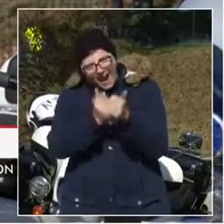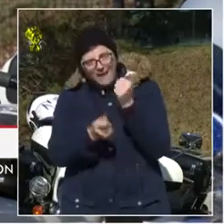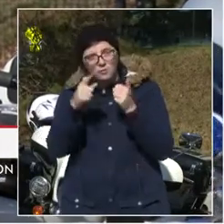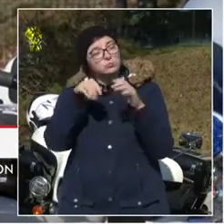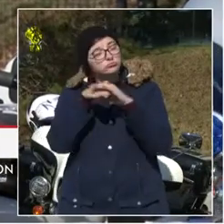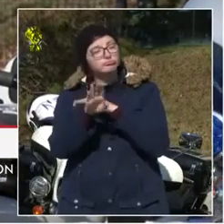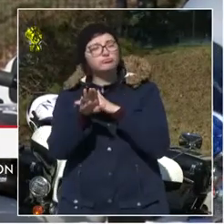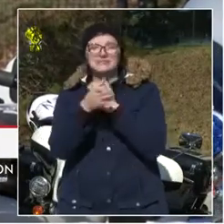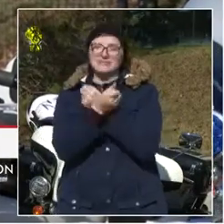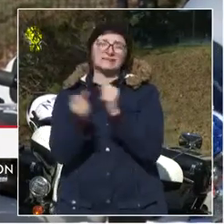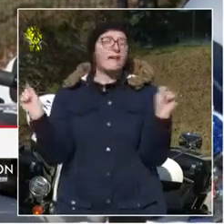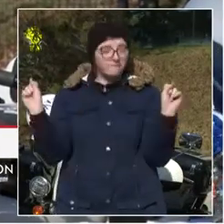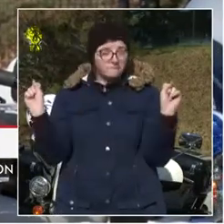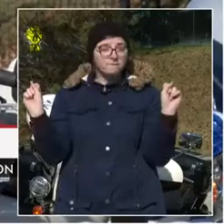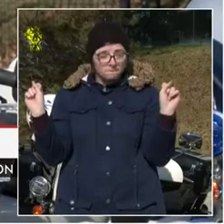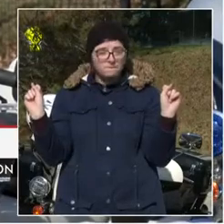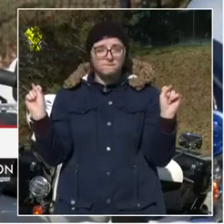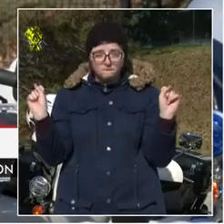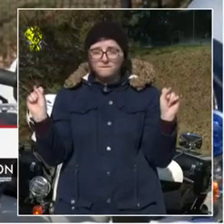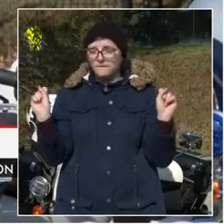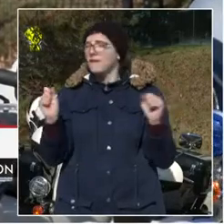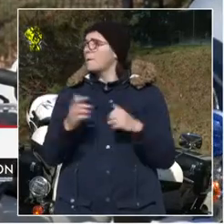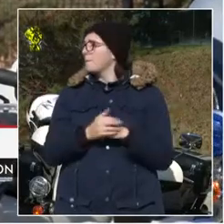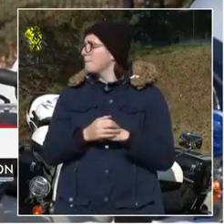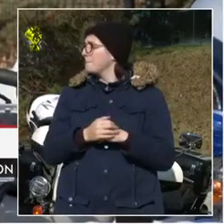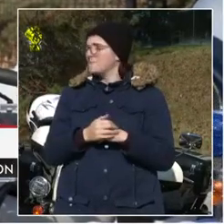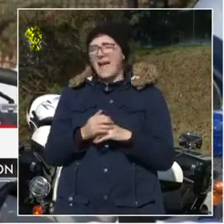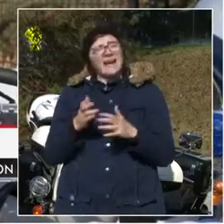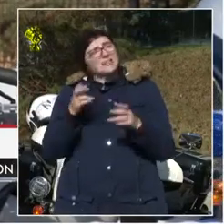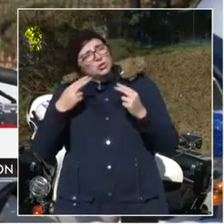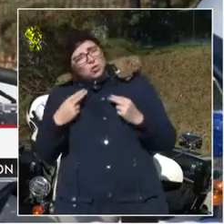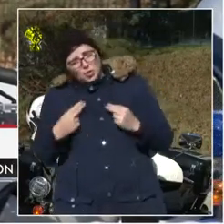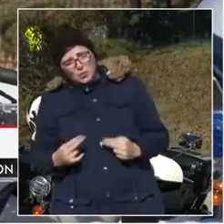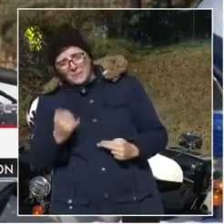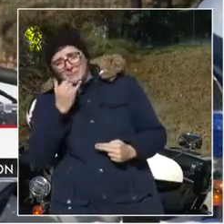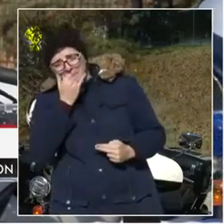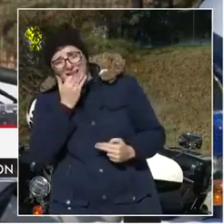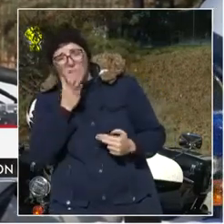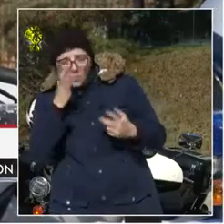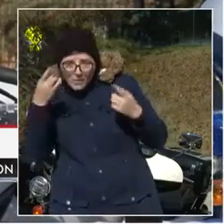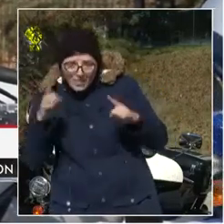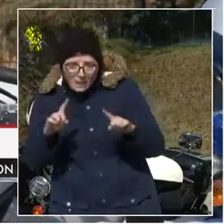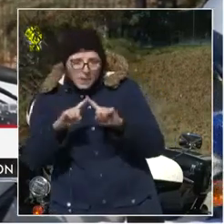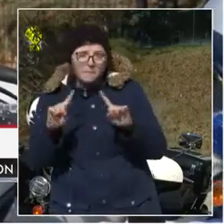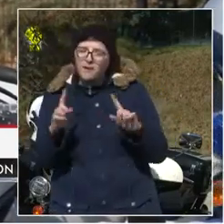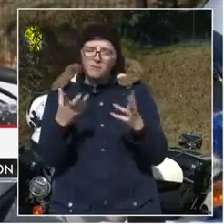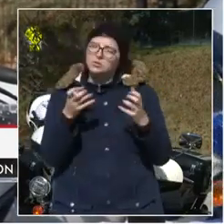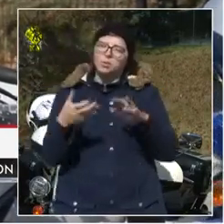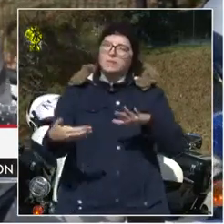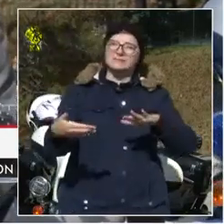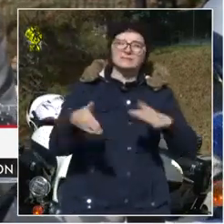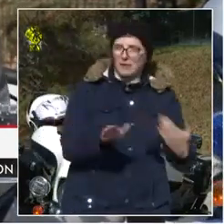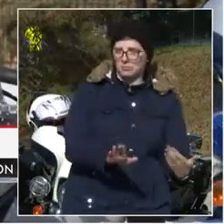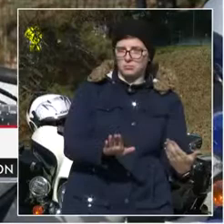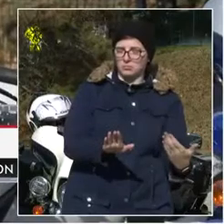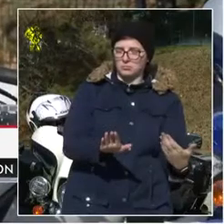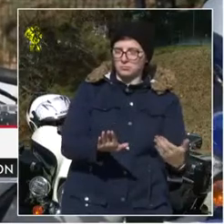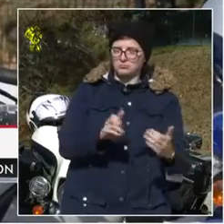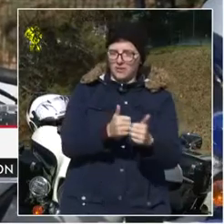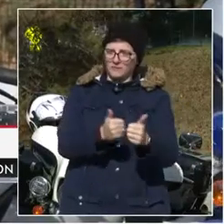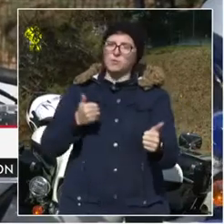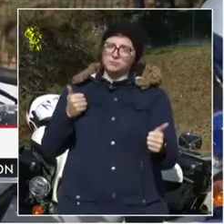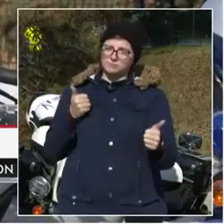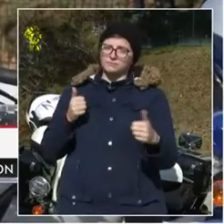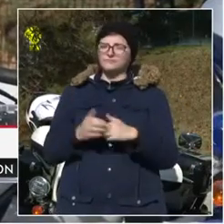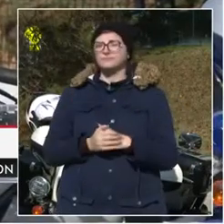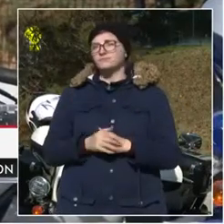we re-engineer them in such a way so that inevitable human mistakes are not deadly mistakes. So in 2021, there